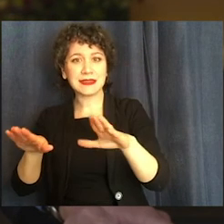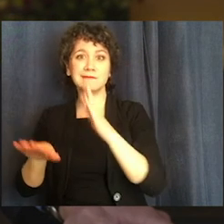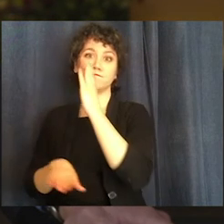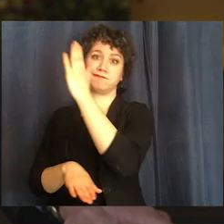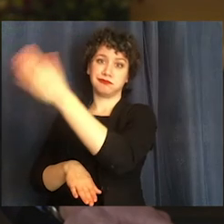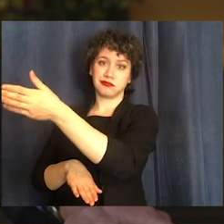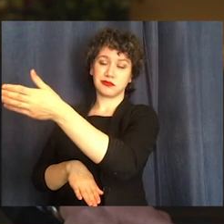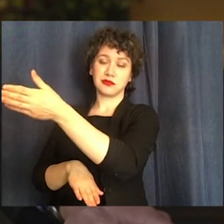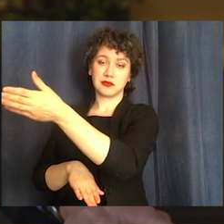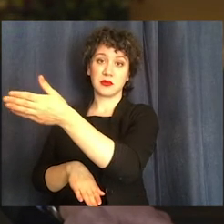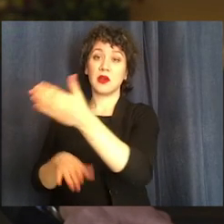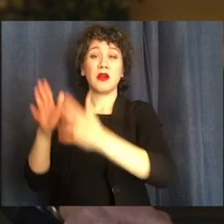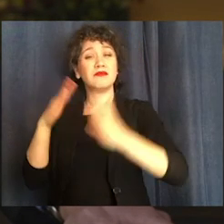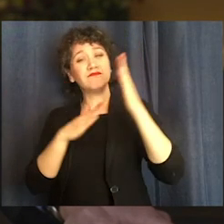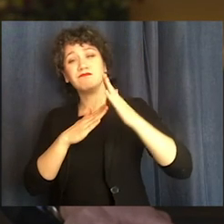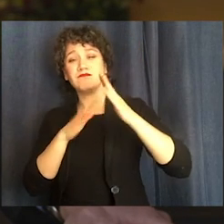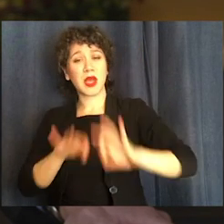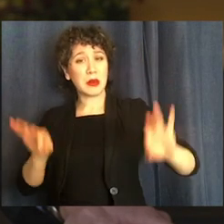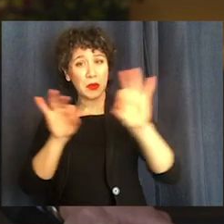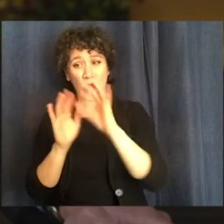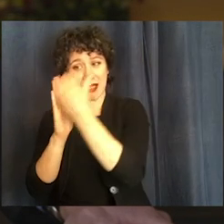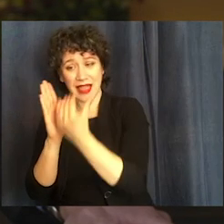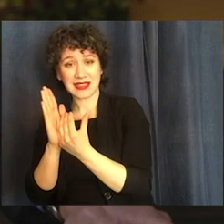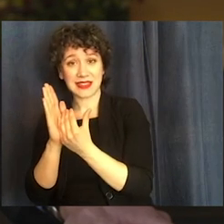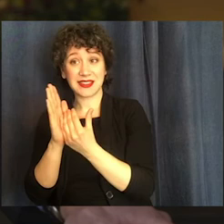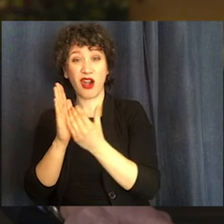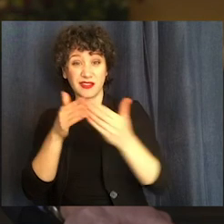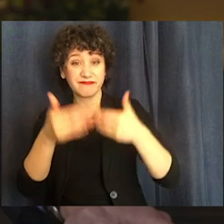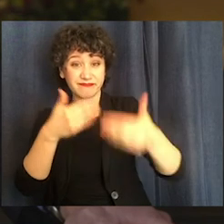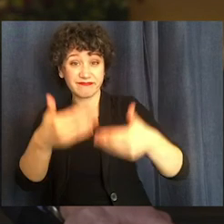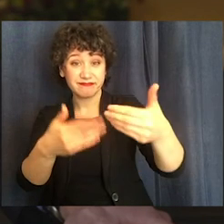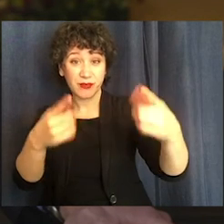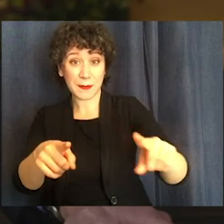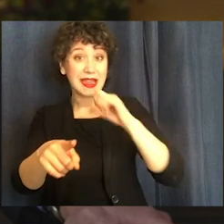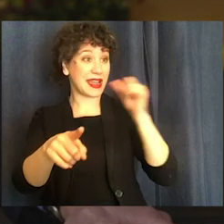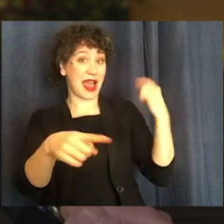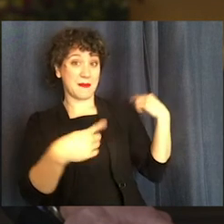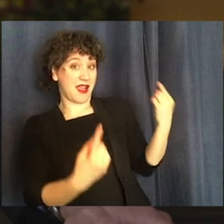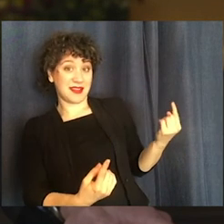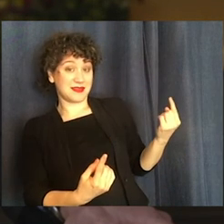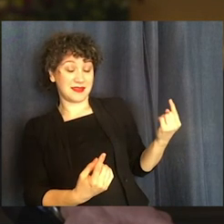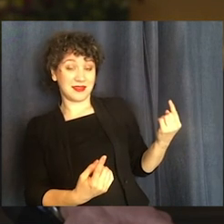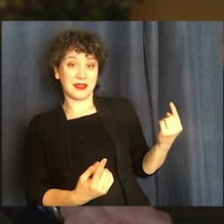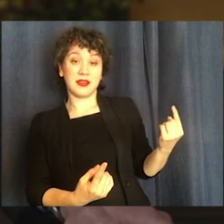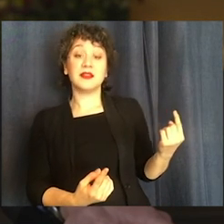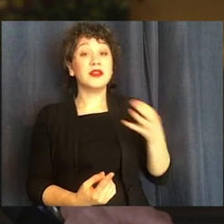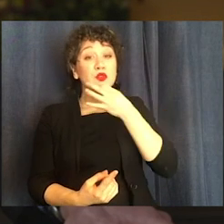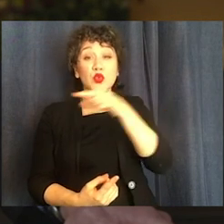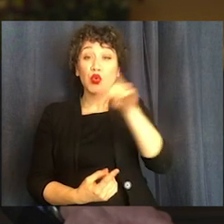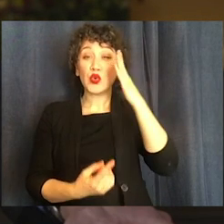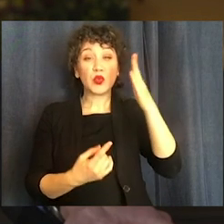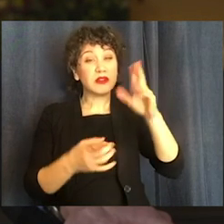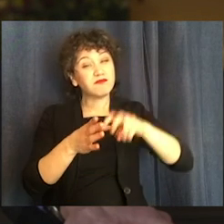a world full of changing plans and changed lives. Your ability to plan, work, fail, and